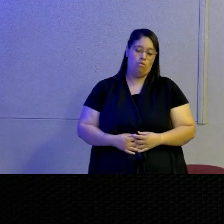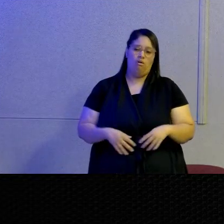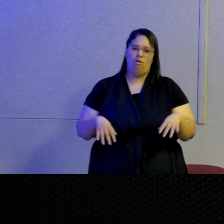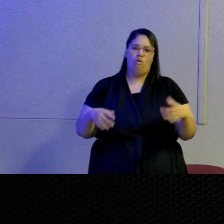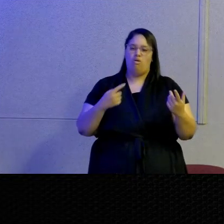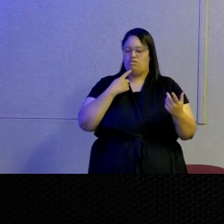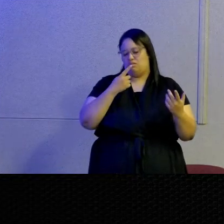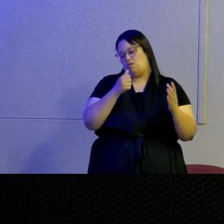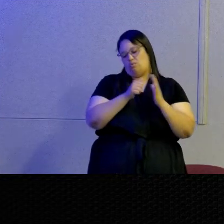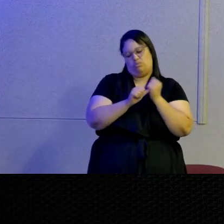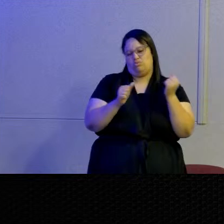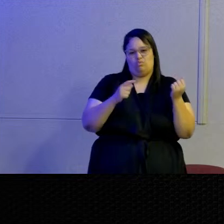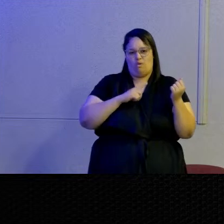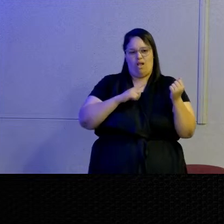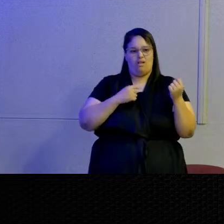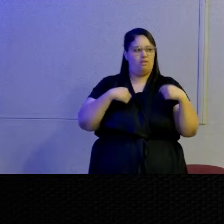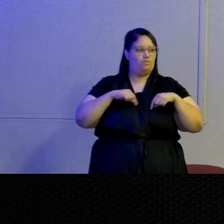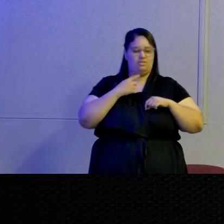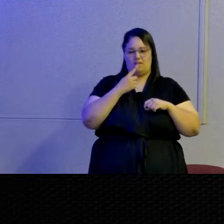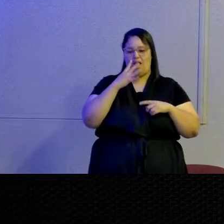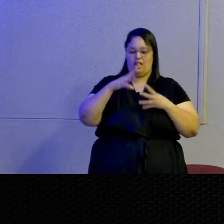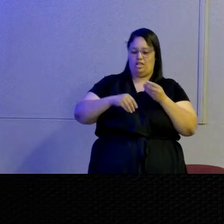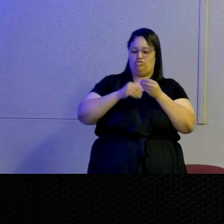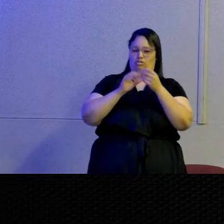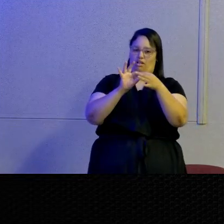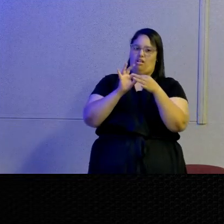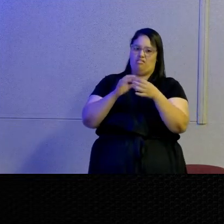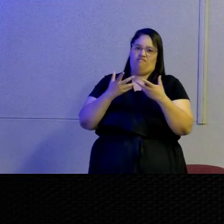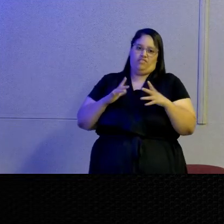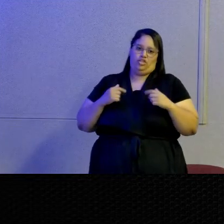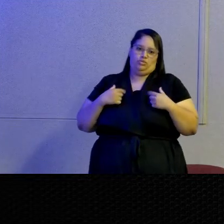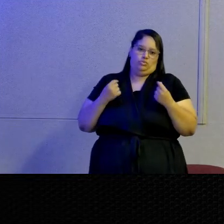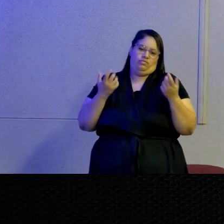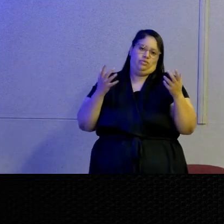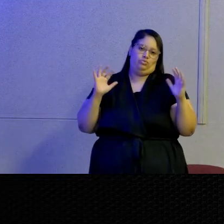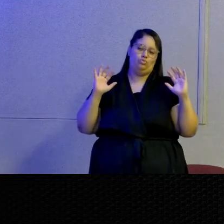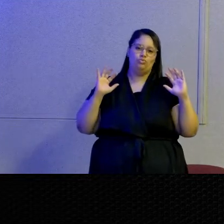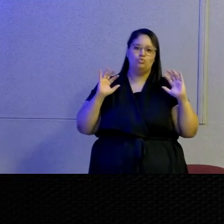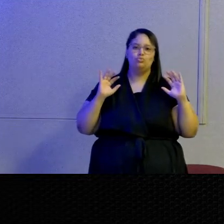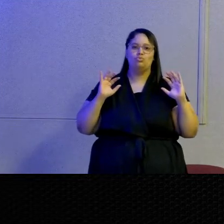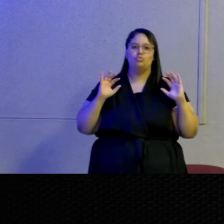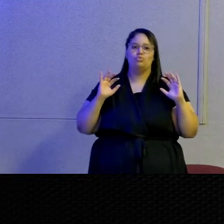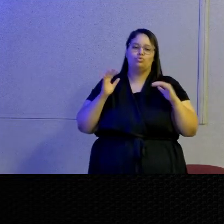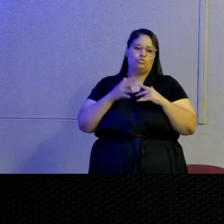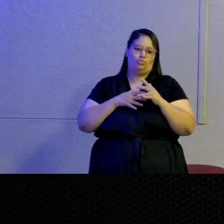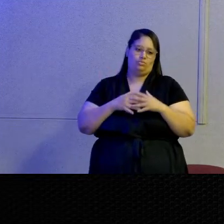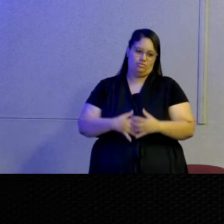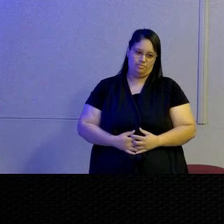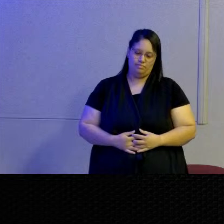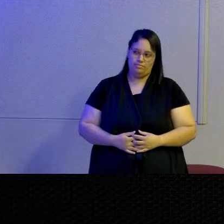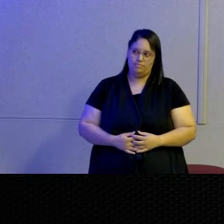Or, no, it's bullshit, add in some additional interactions and the effect will go away.